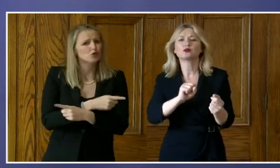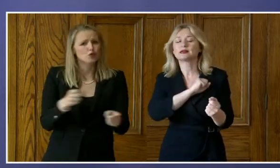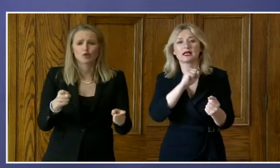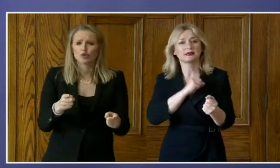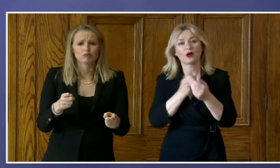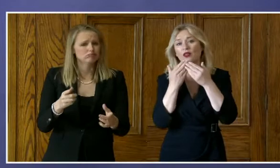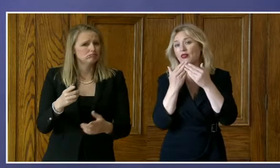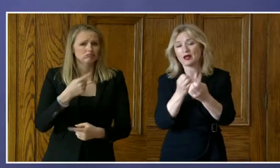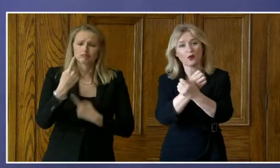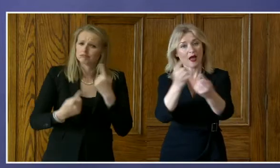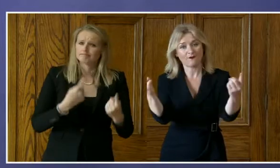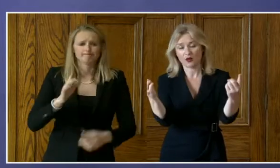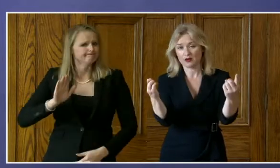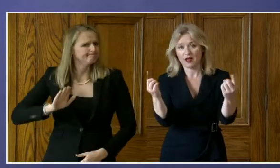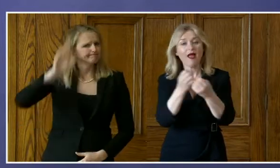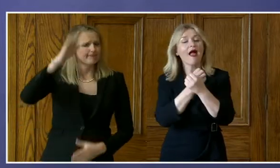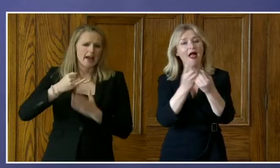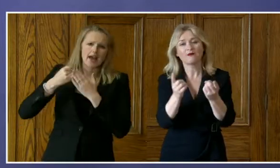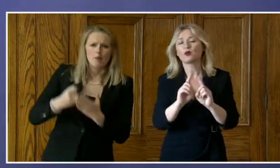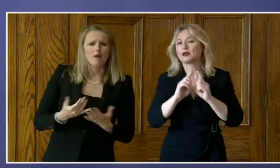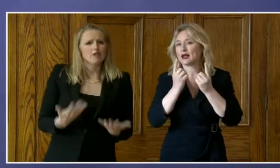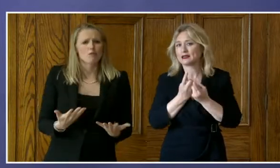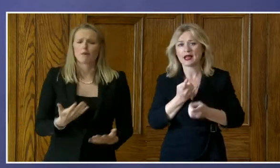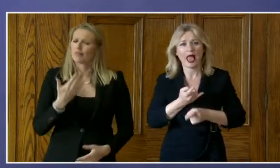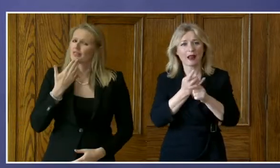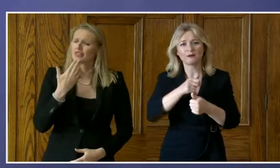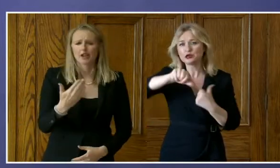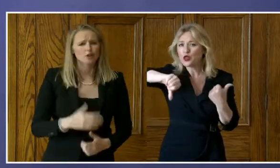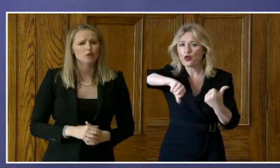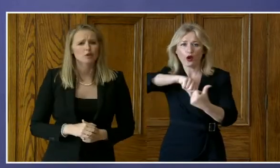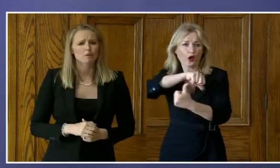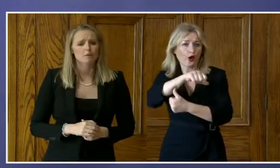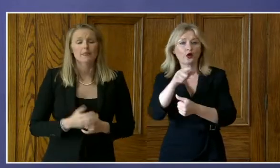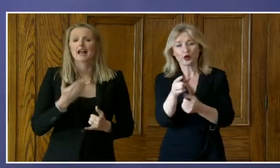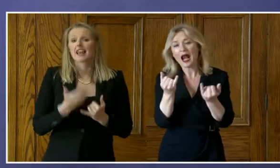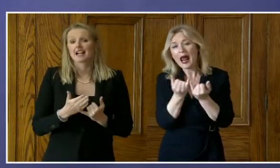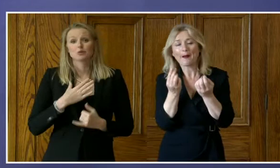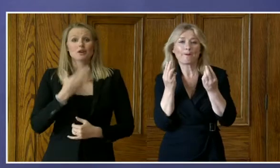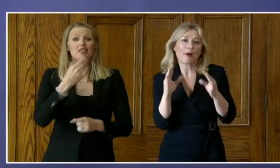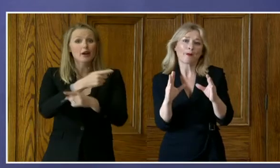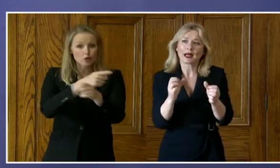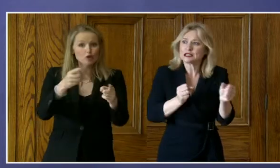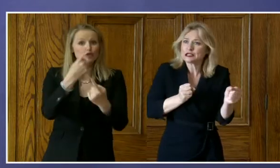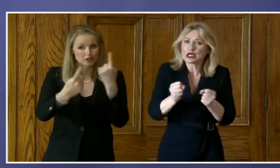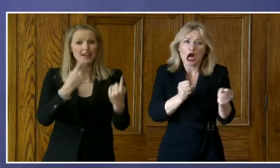the exceptional public service that you are providing. And finally, I want to thank you for the effort